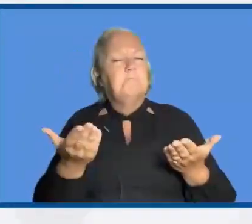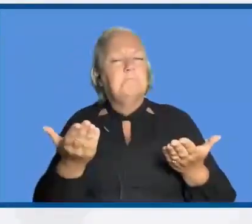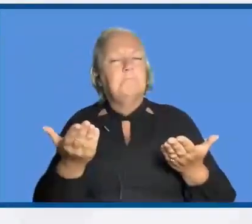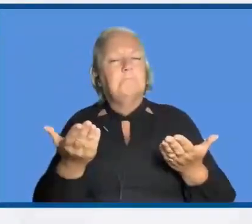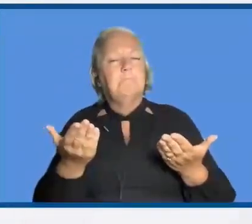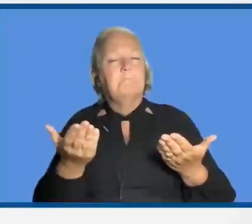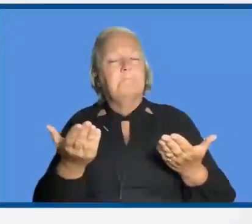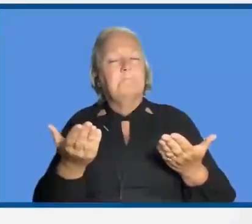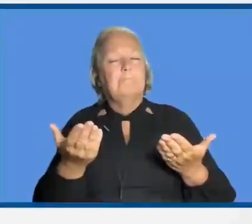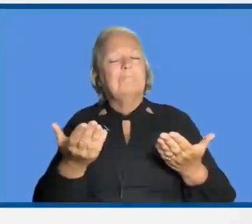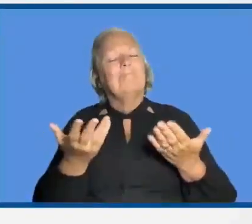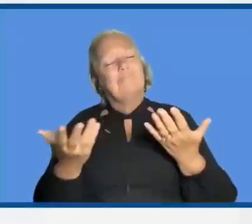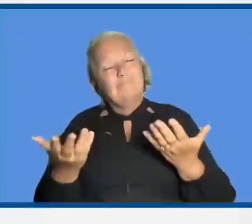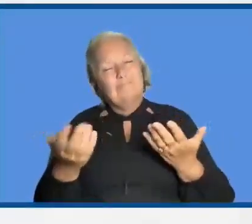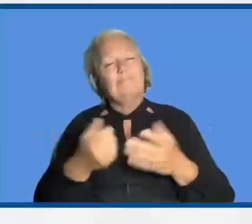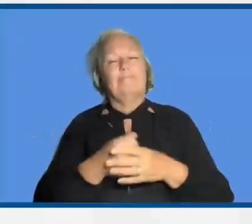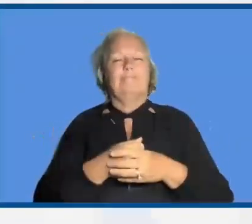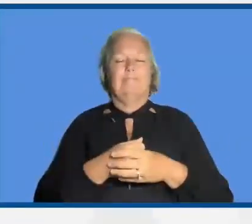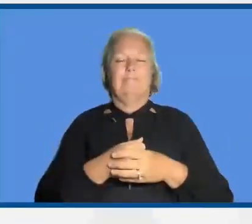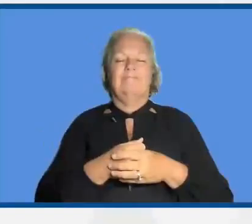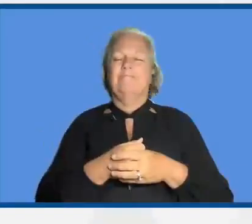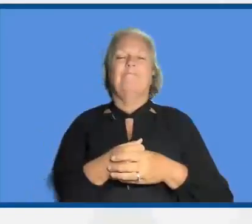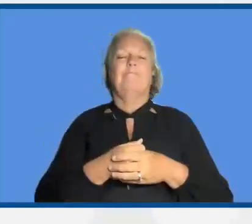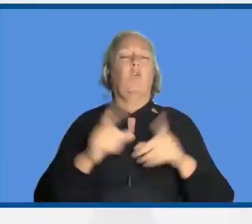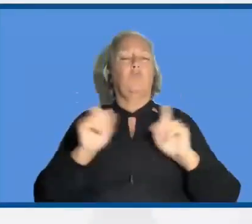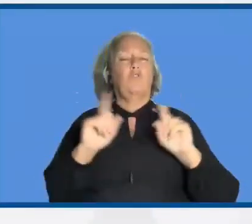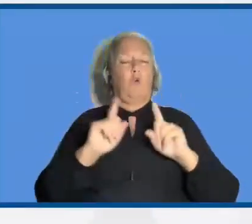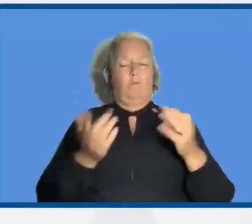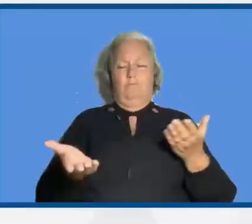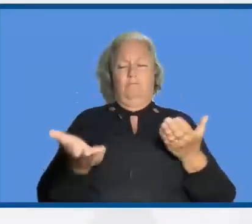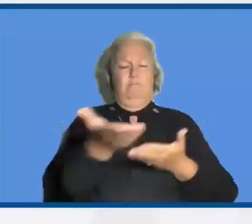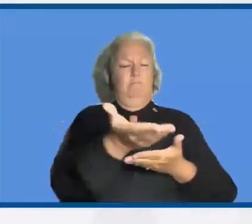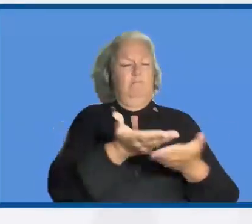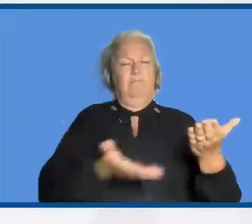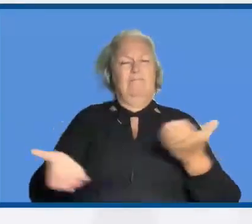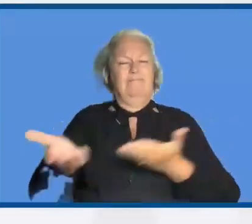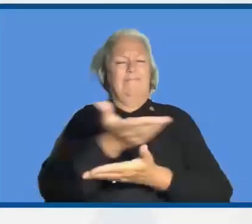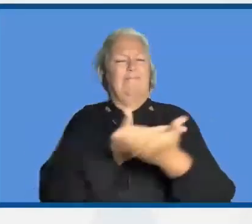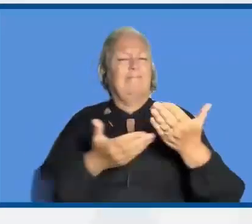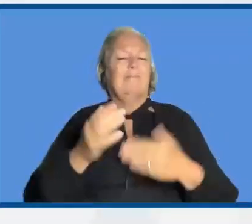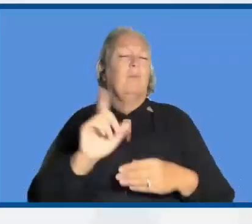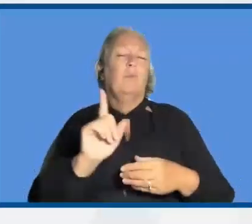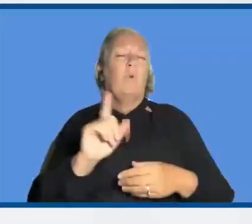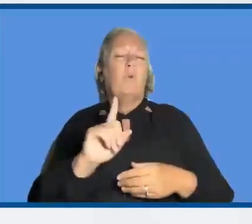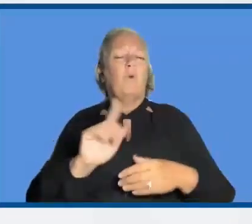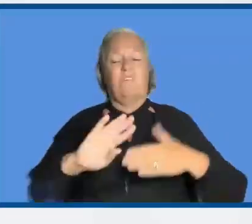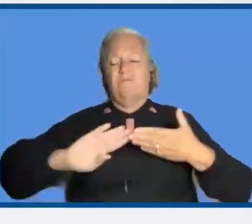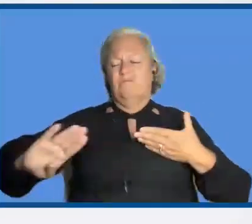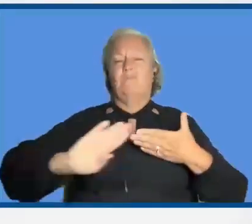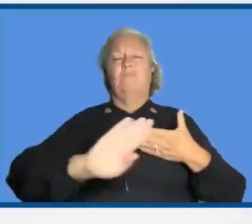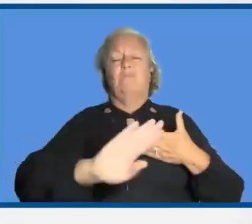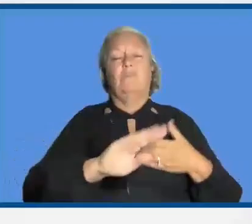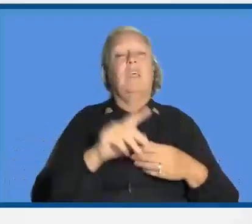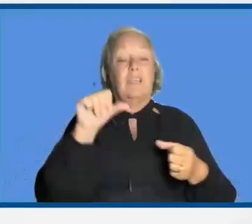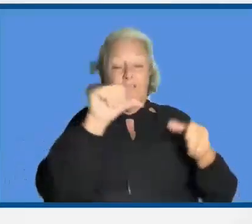So there is no exchange of information. These insects that I was mentioning, in science, they are the